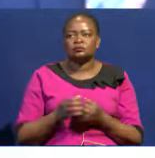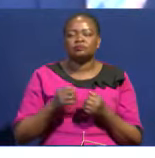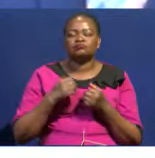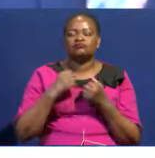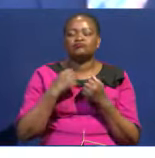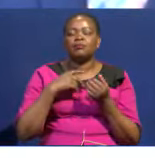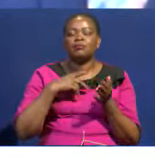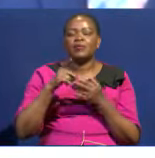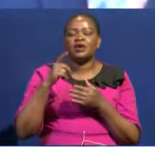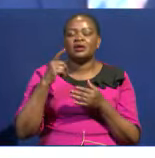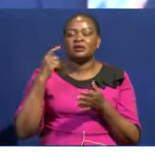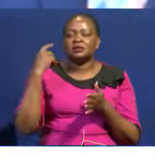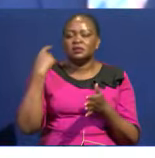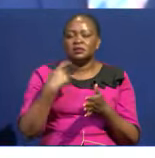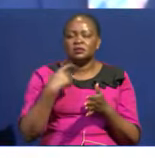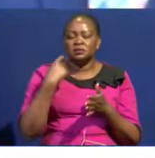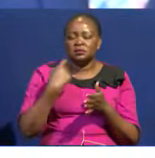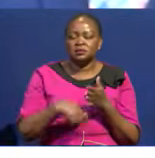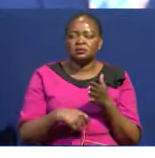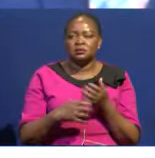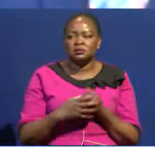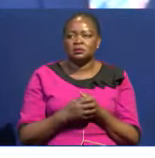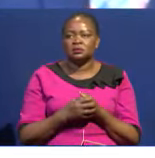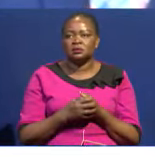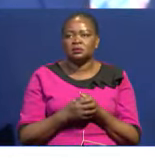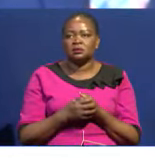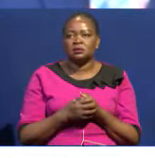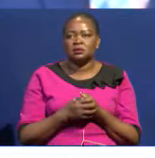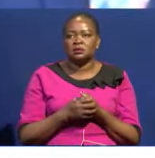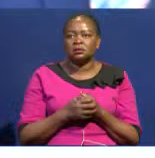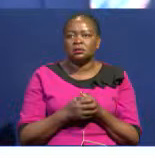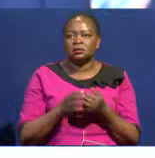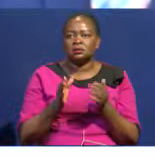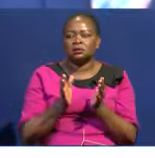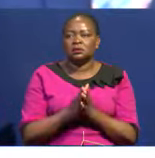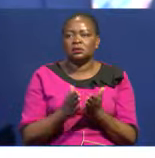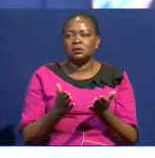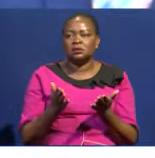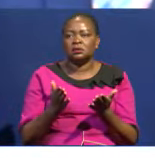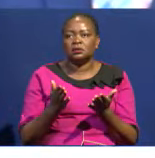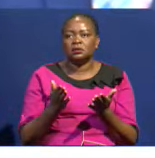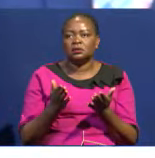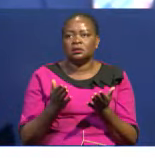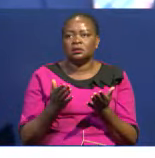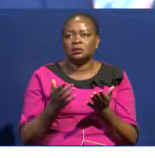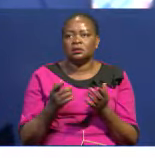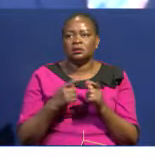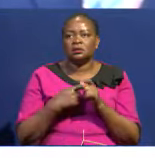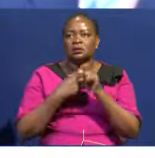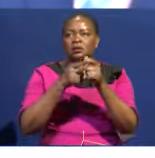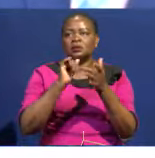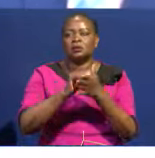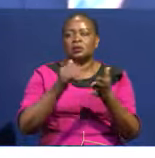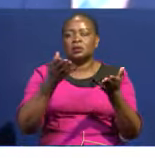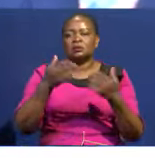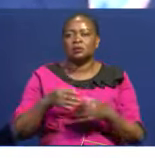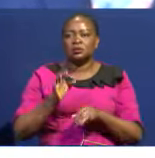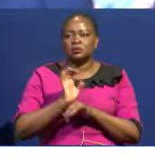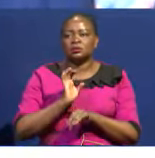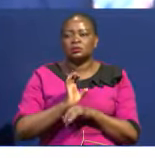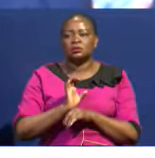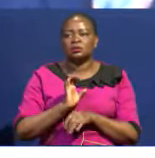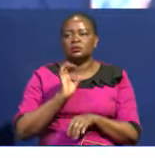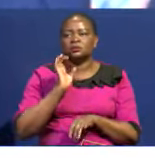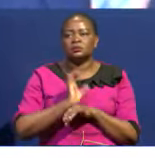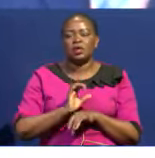ushuru kwa sadaka na gifts ambazo zinakuja kanisani. Kanisa